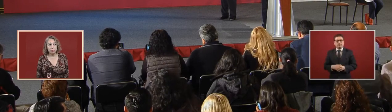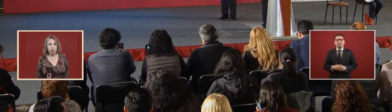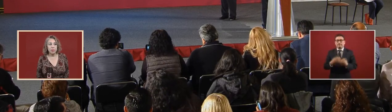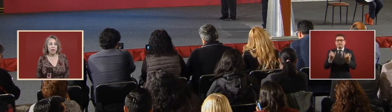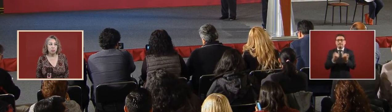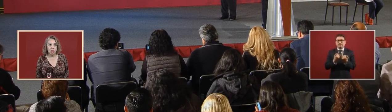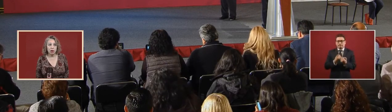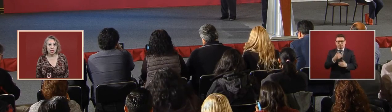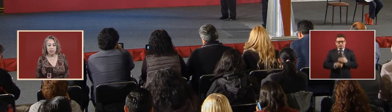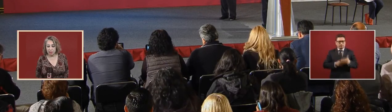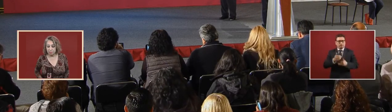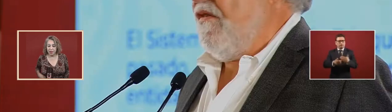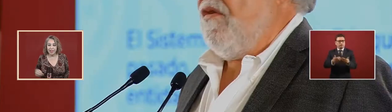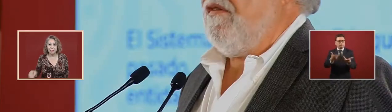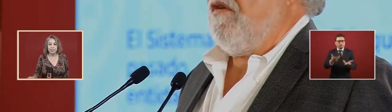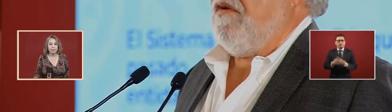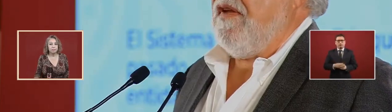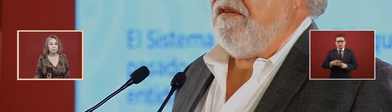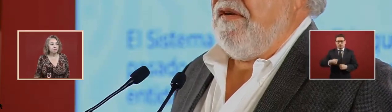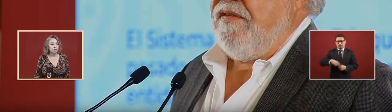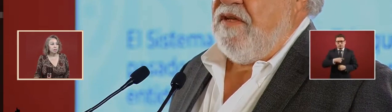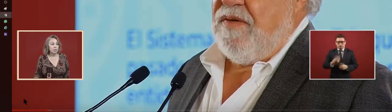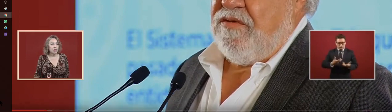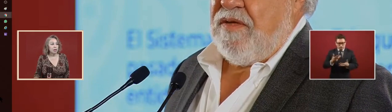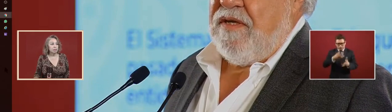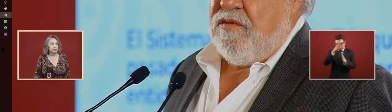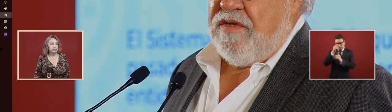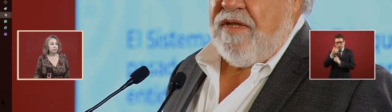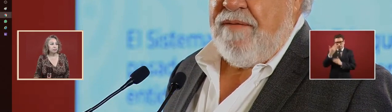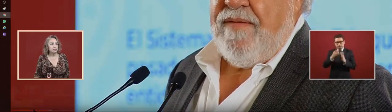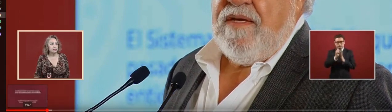be informing regarding the advance